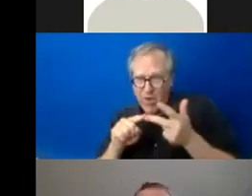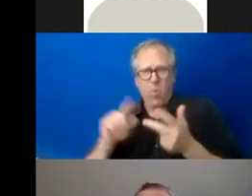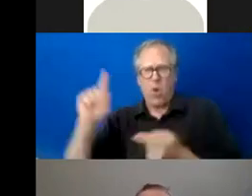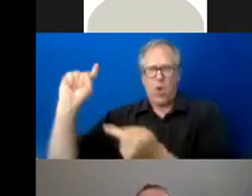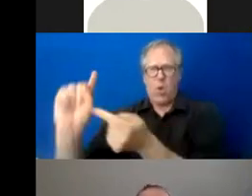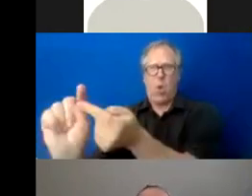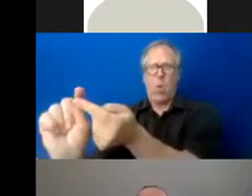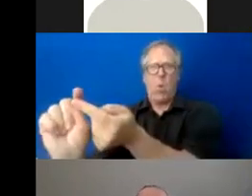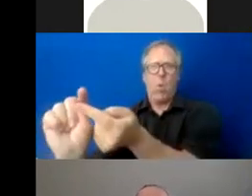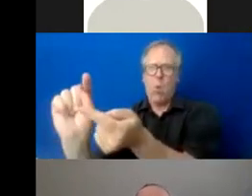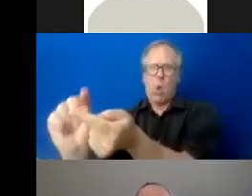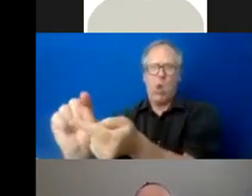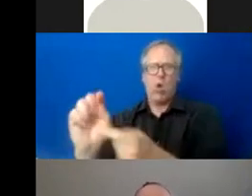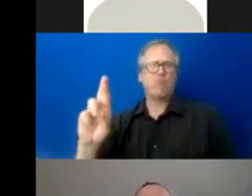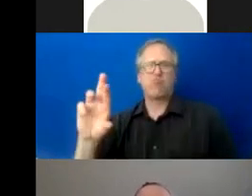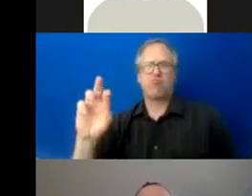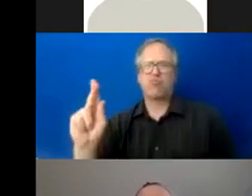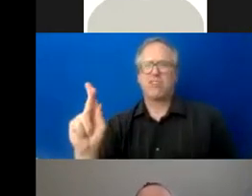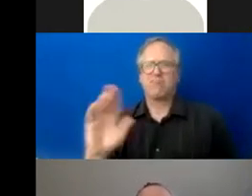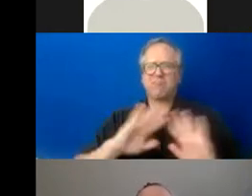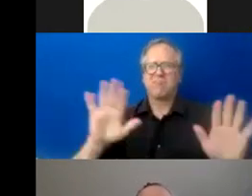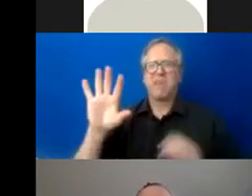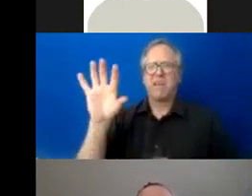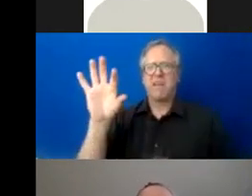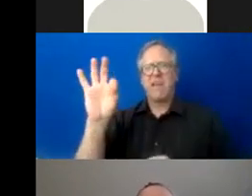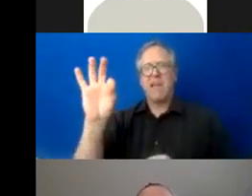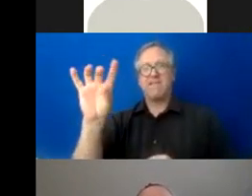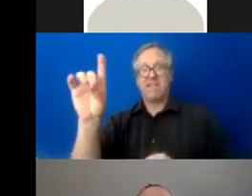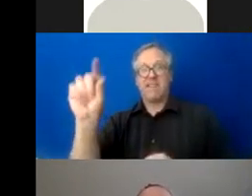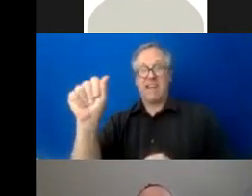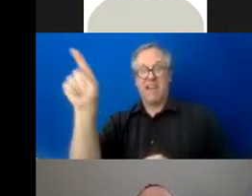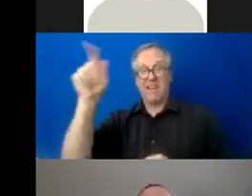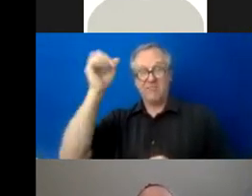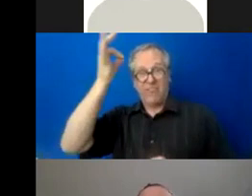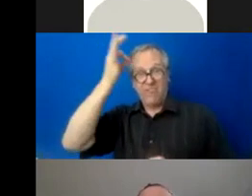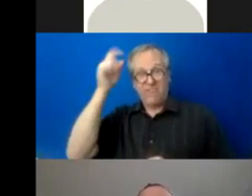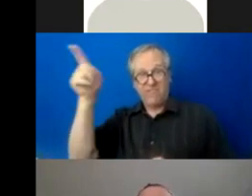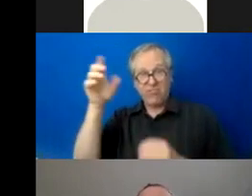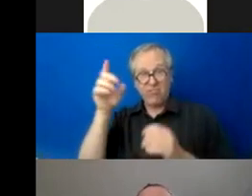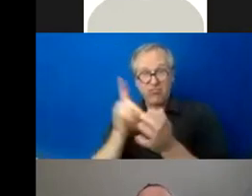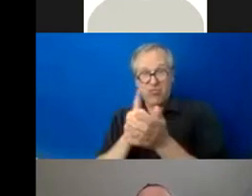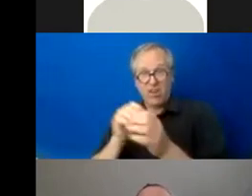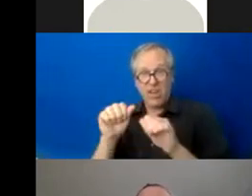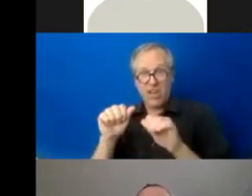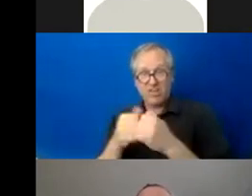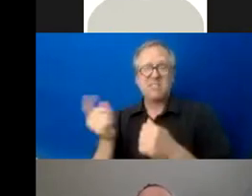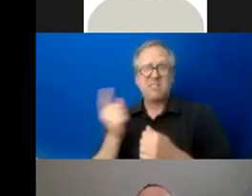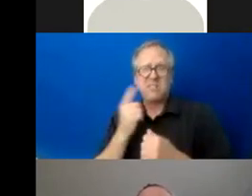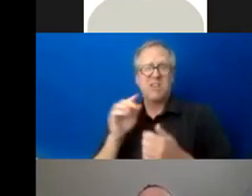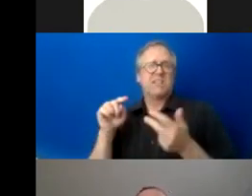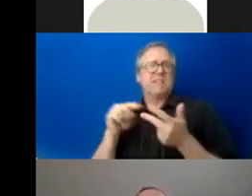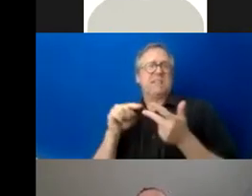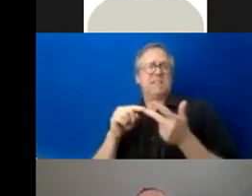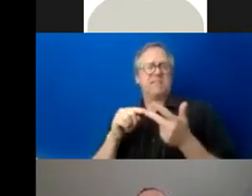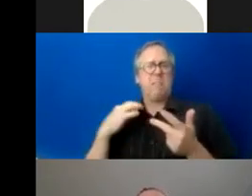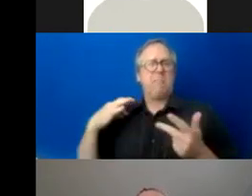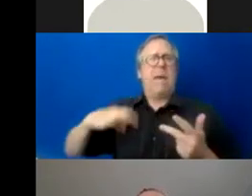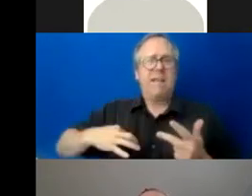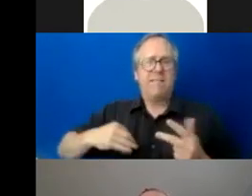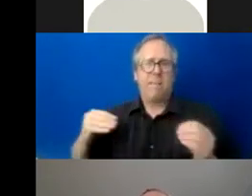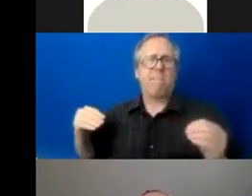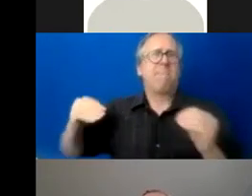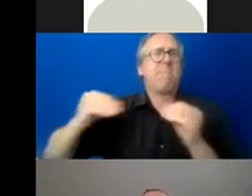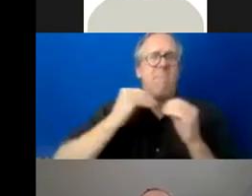low. And the FDA has determined the available data show that the vaccine's known and potential benefits outweigh its known and potential risks